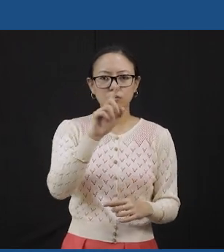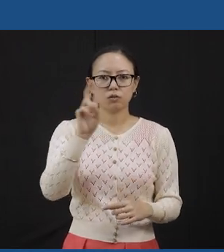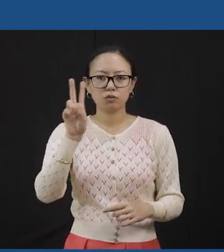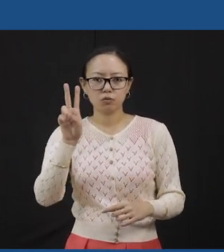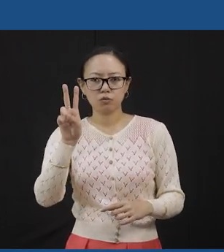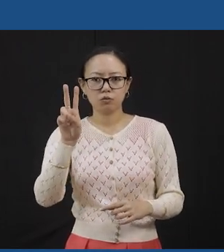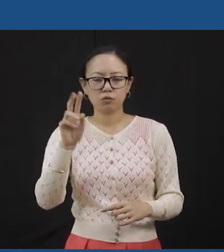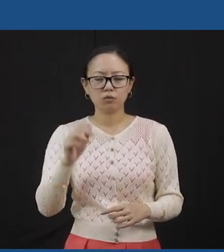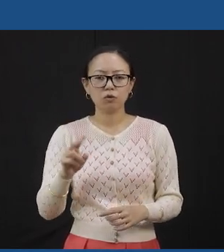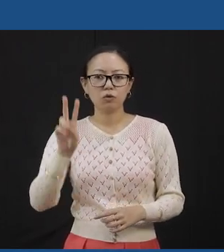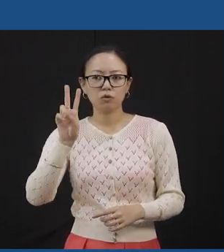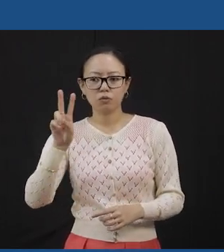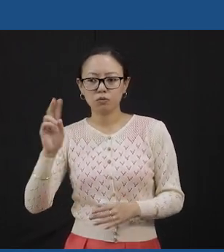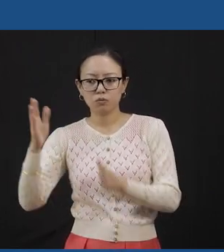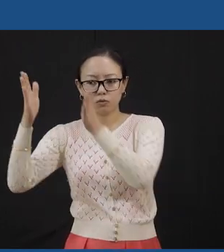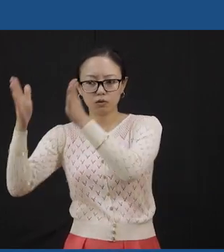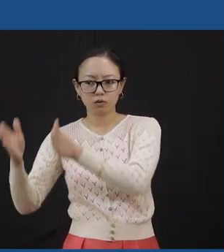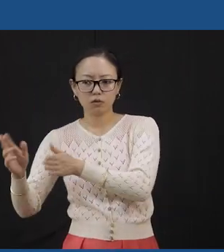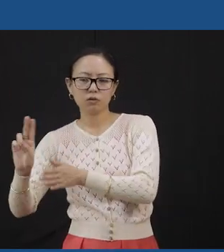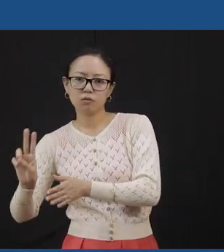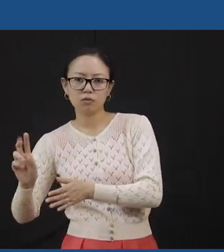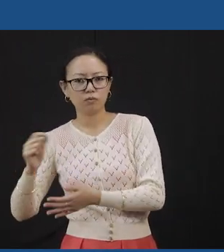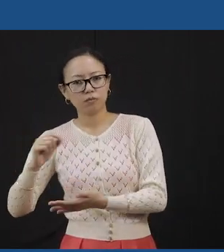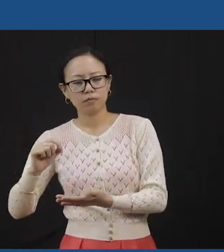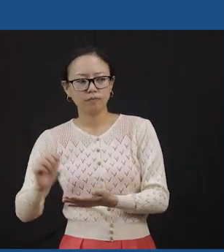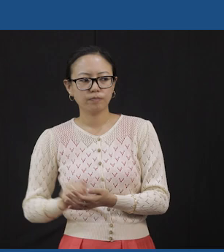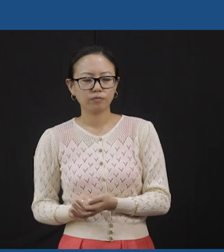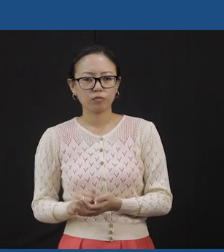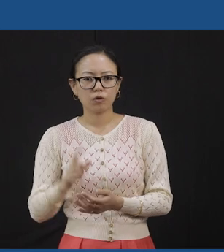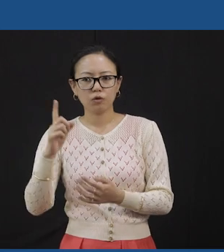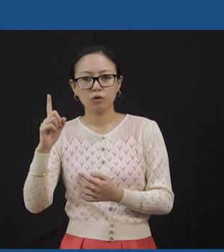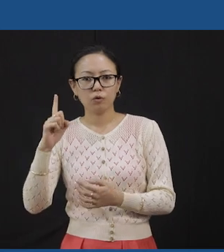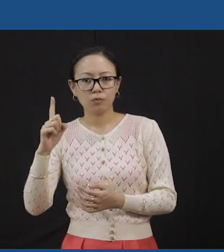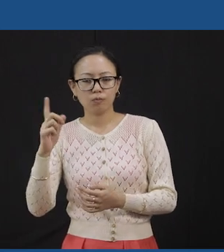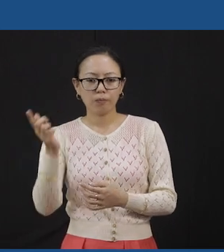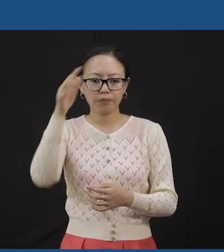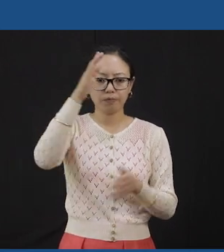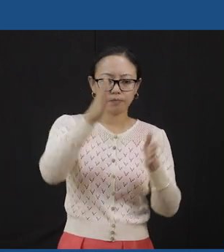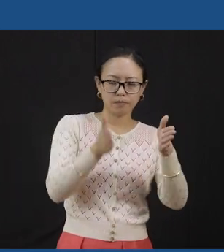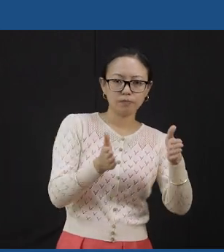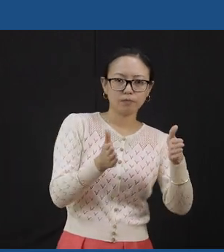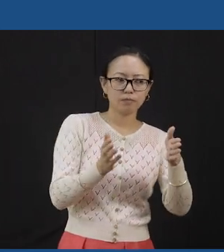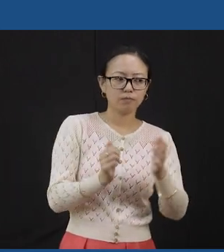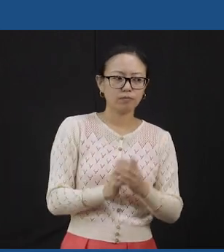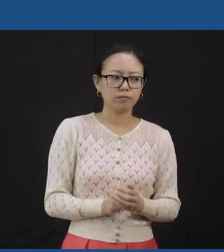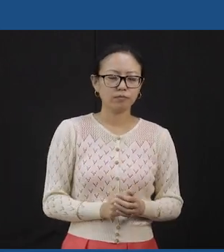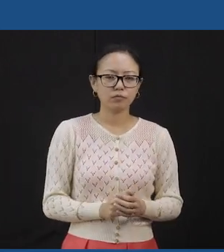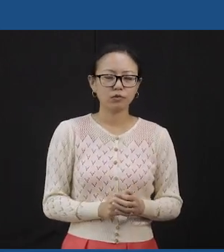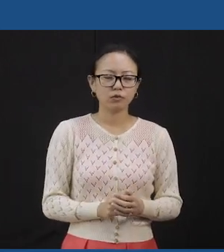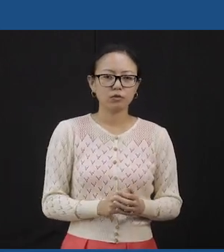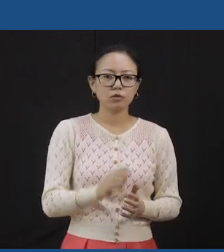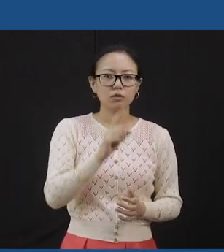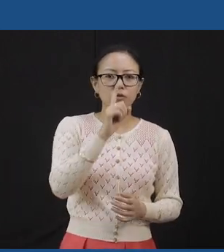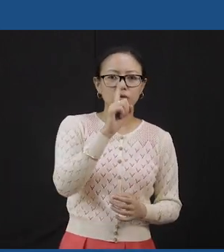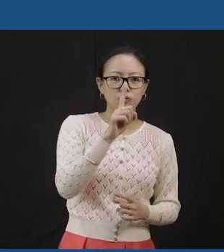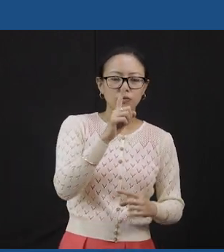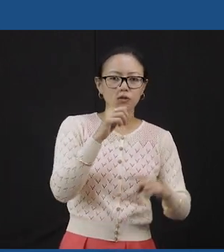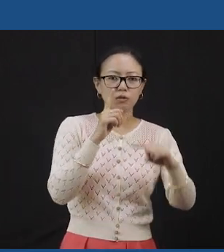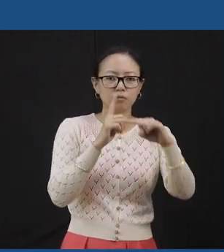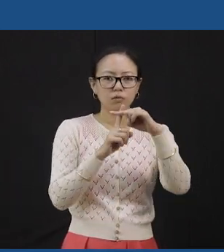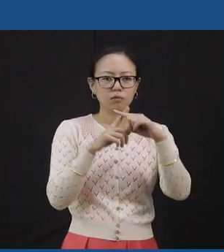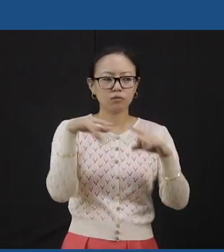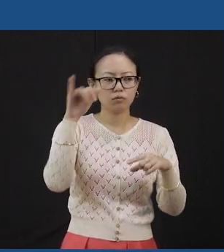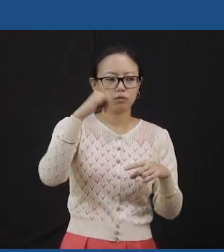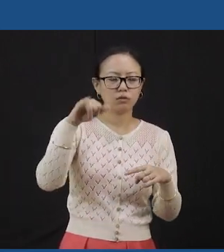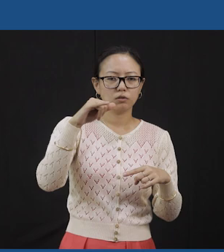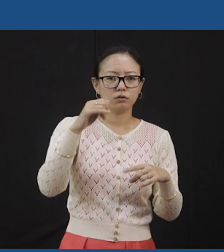write 2 in 1's place. 1 will be carried over to 10's place. You will add them all together.